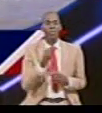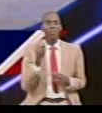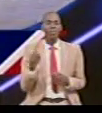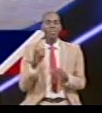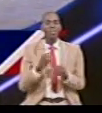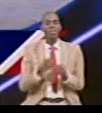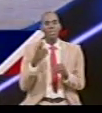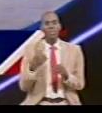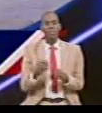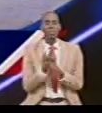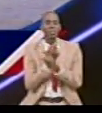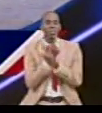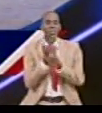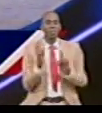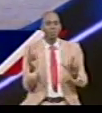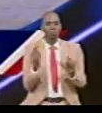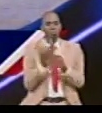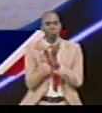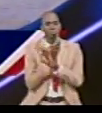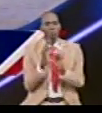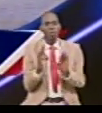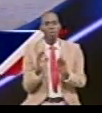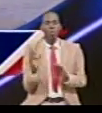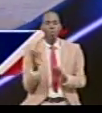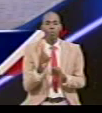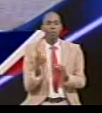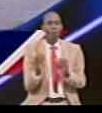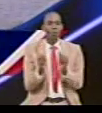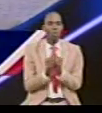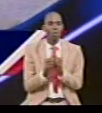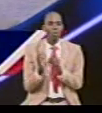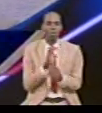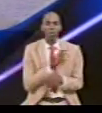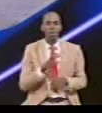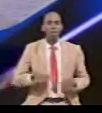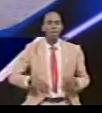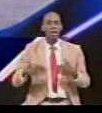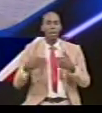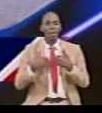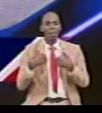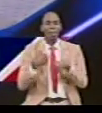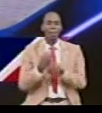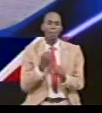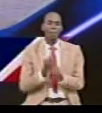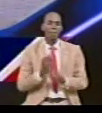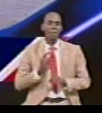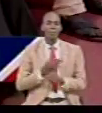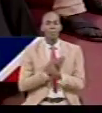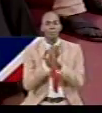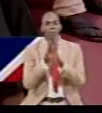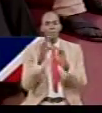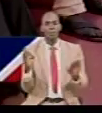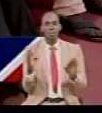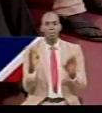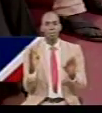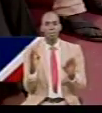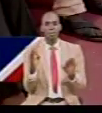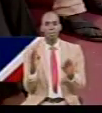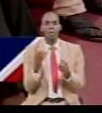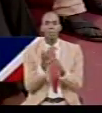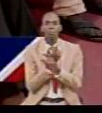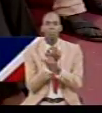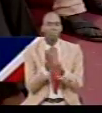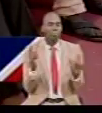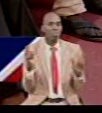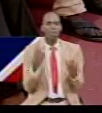the liberty wherewith Christ has made us free. Liberty